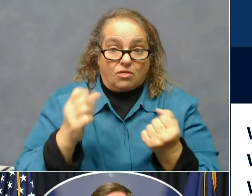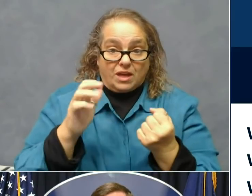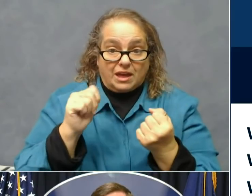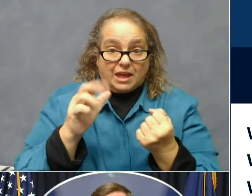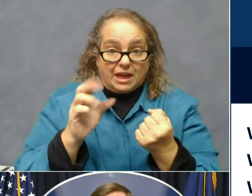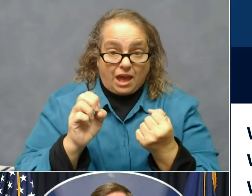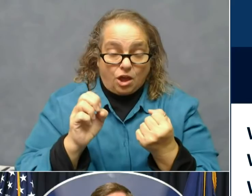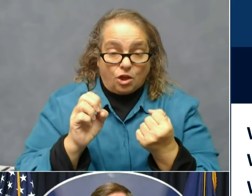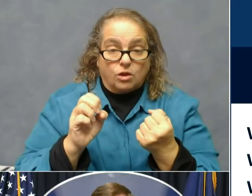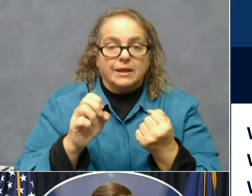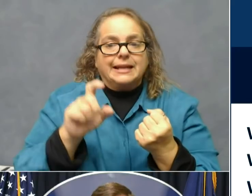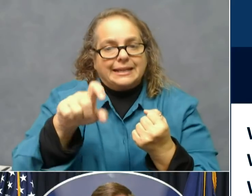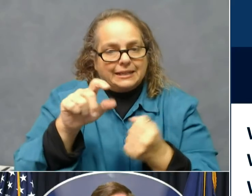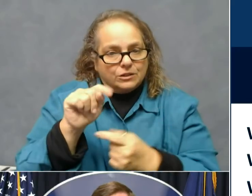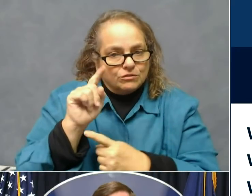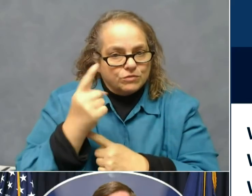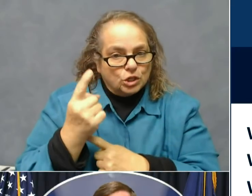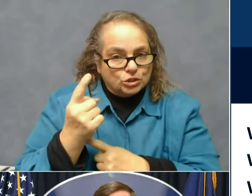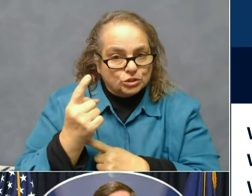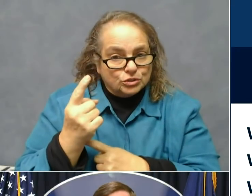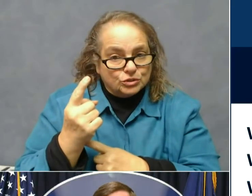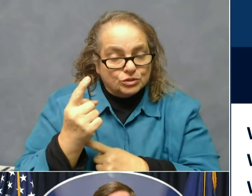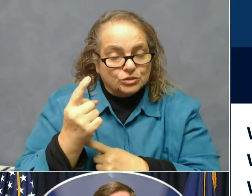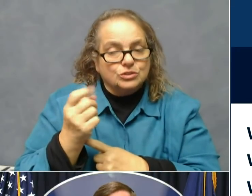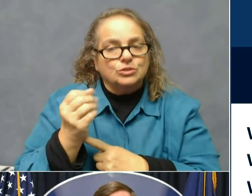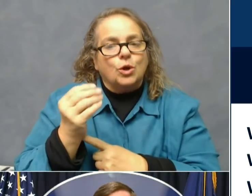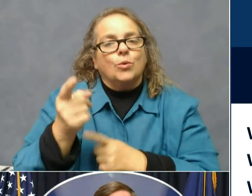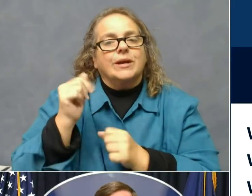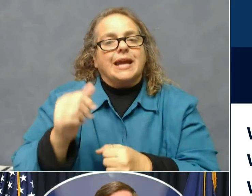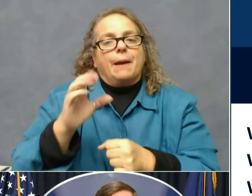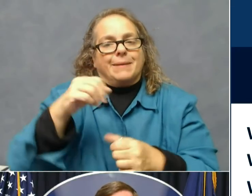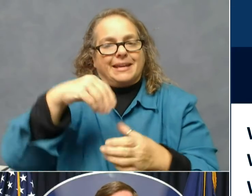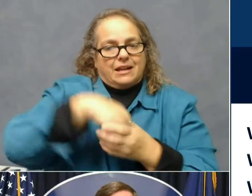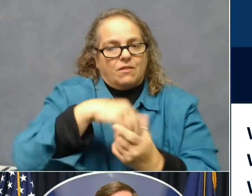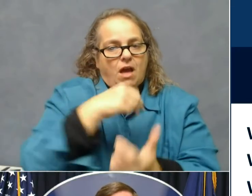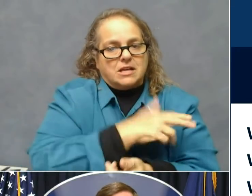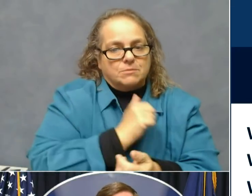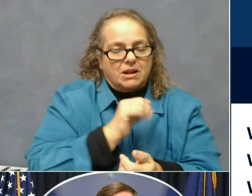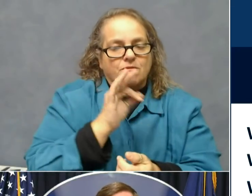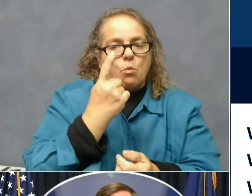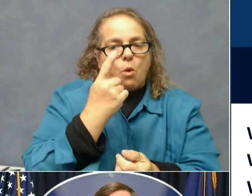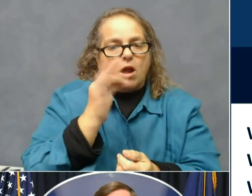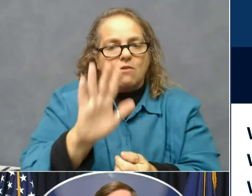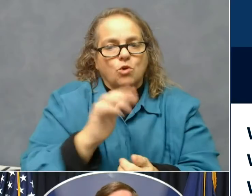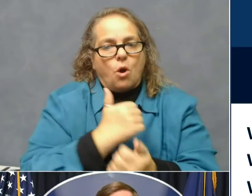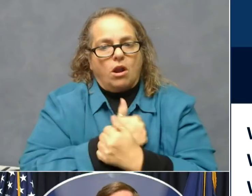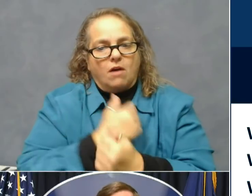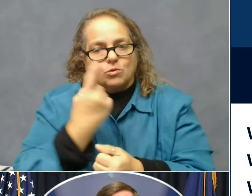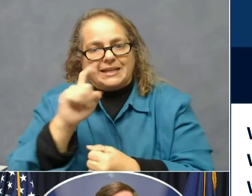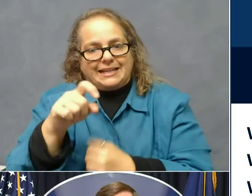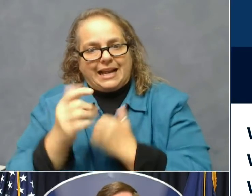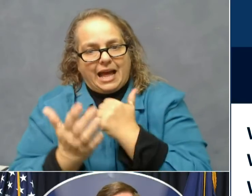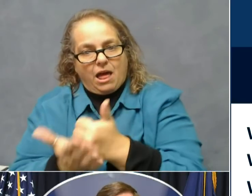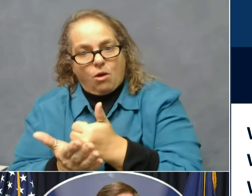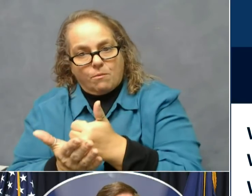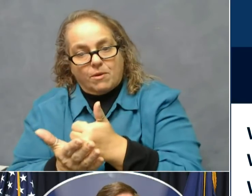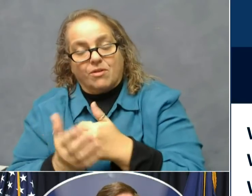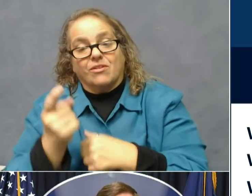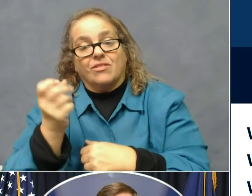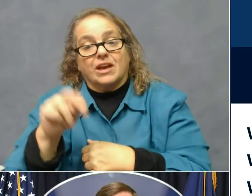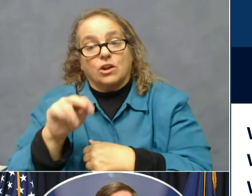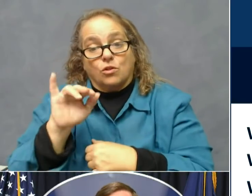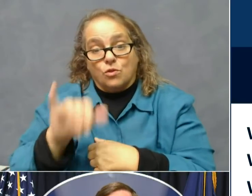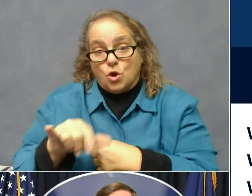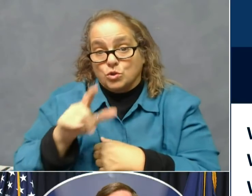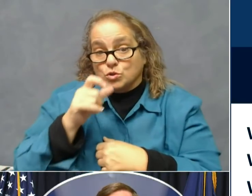need it first so that they can be in that hospital if one of your loved ones needs their help. And then those that are disproportionately